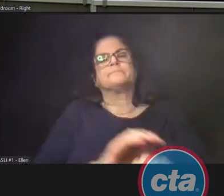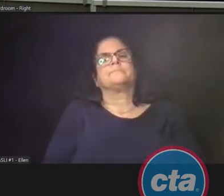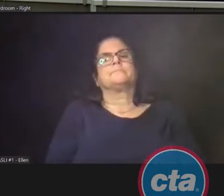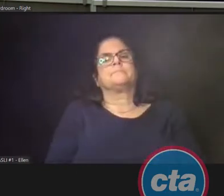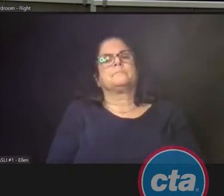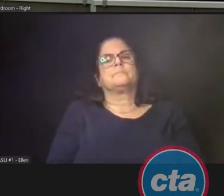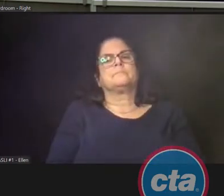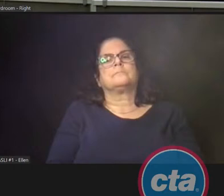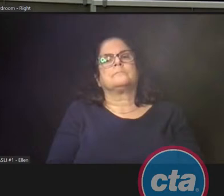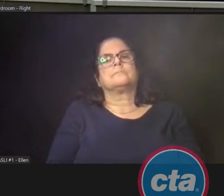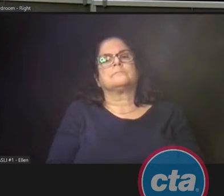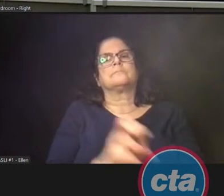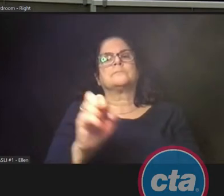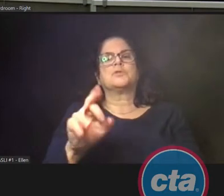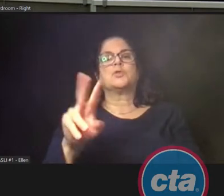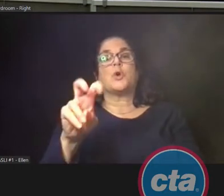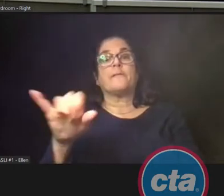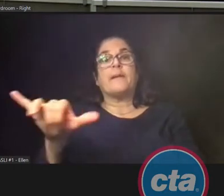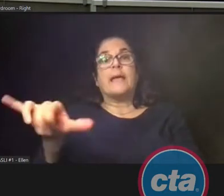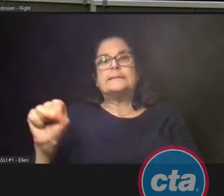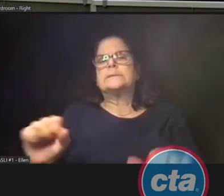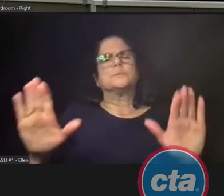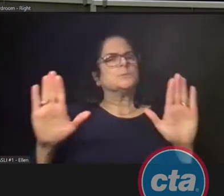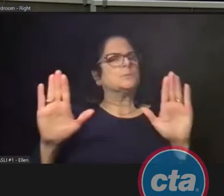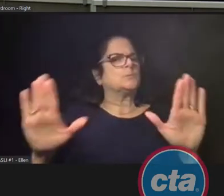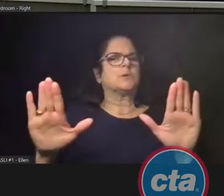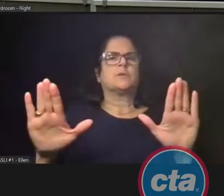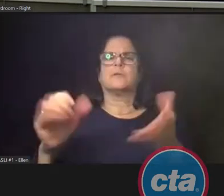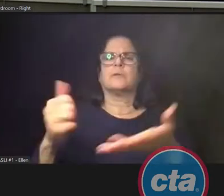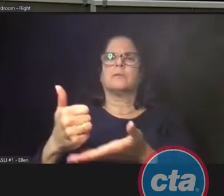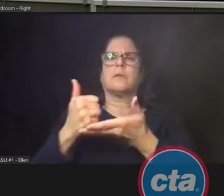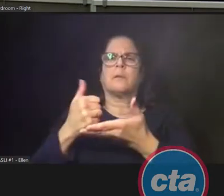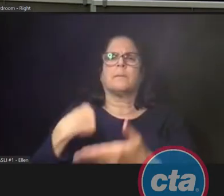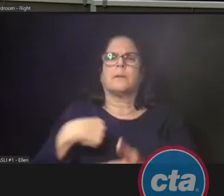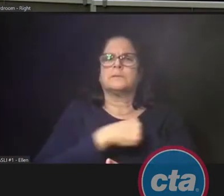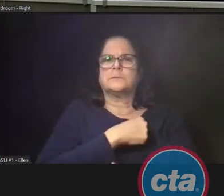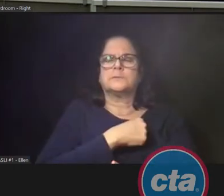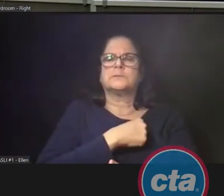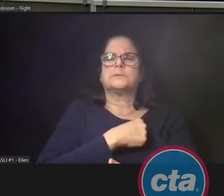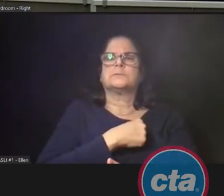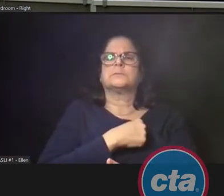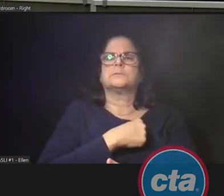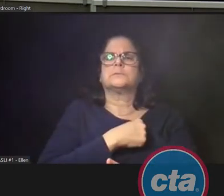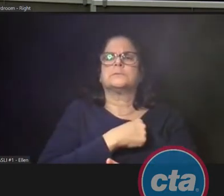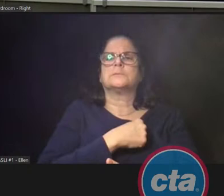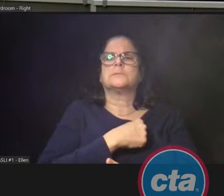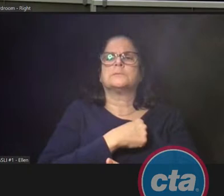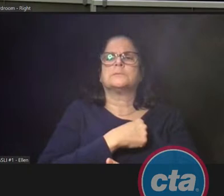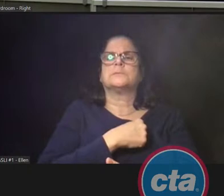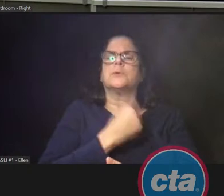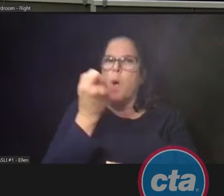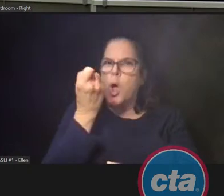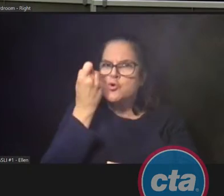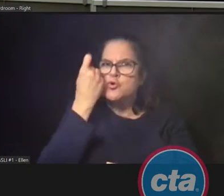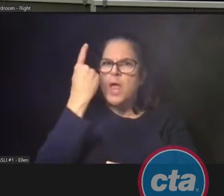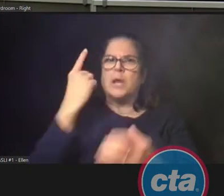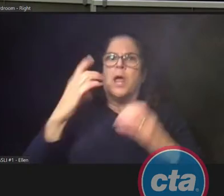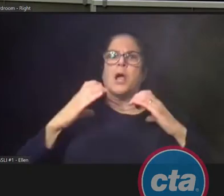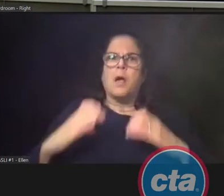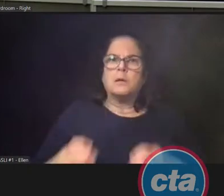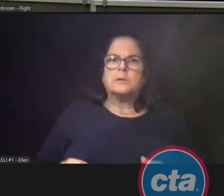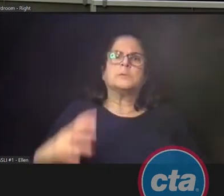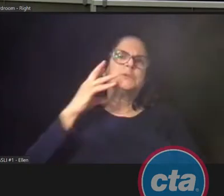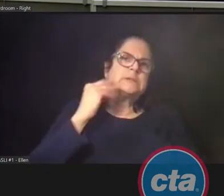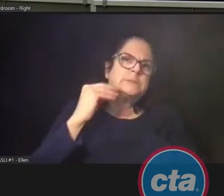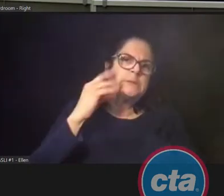These surveys are an excellent tool to help ensure that we are clear regarding what CTA riders are thinking and experiencing in their own